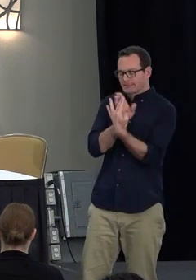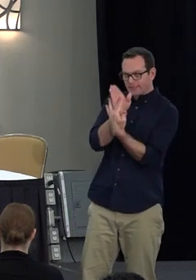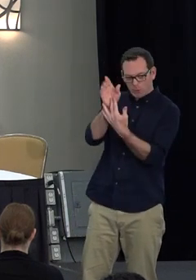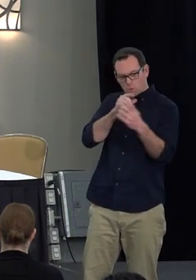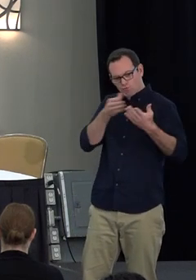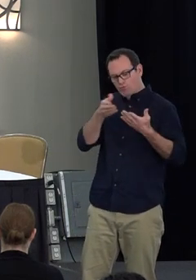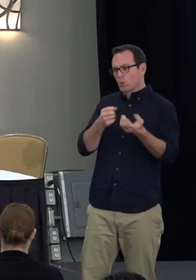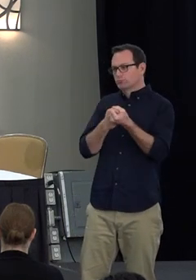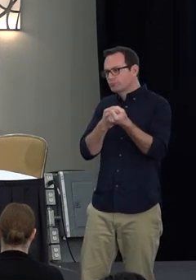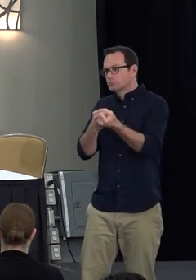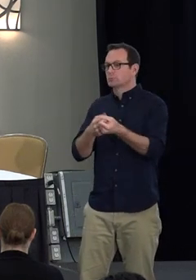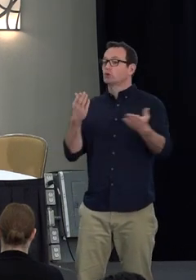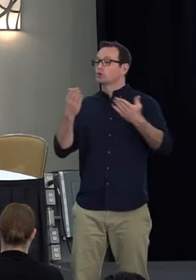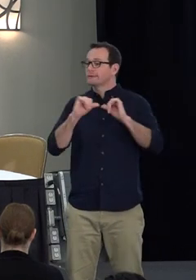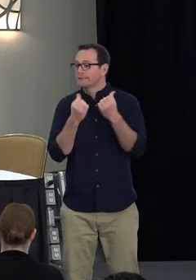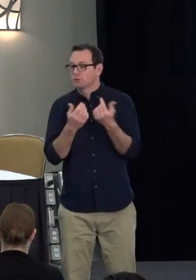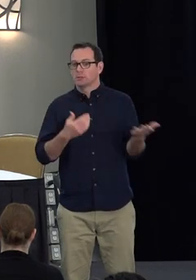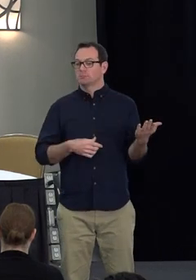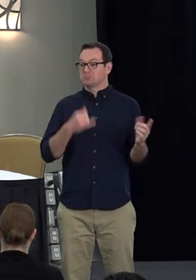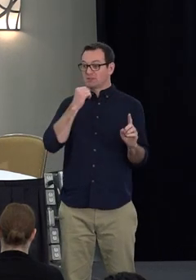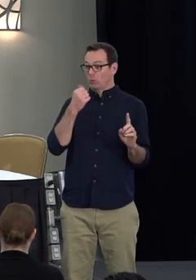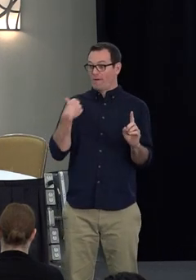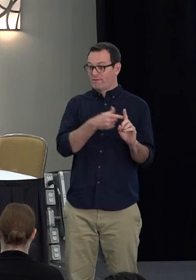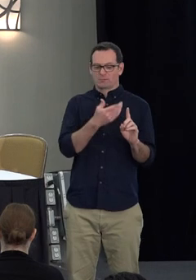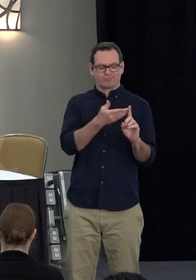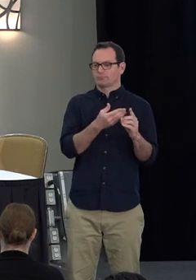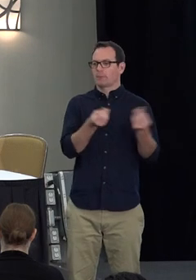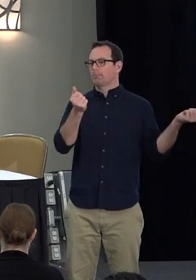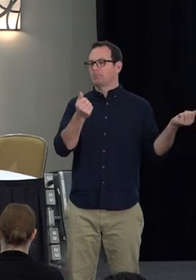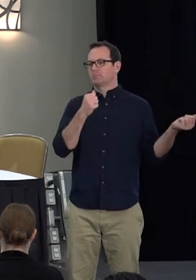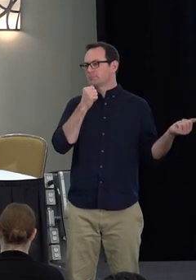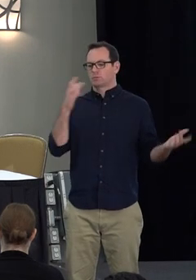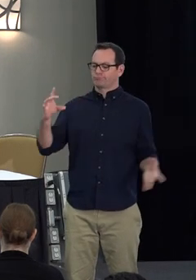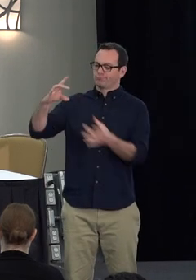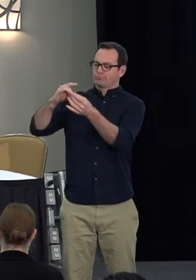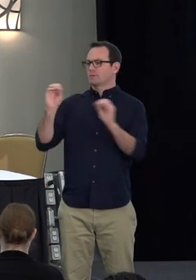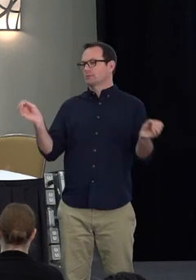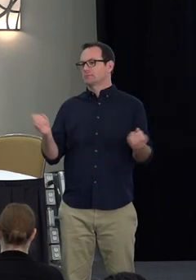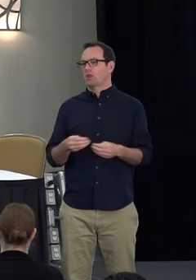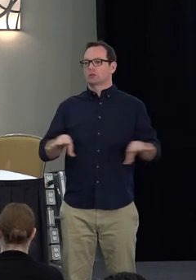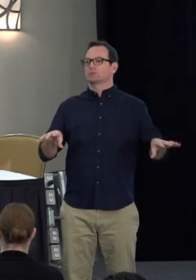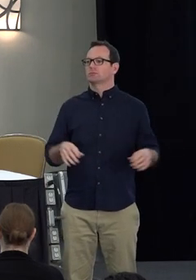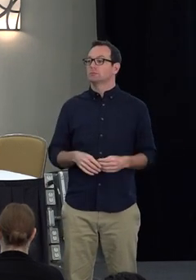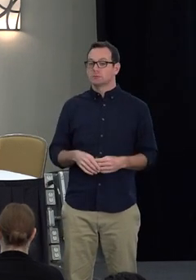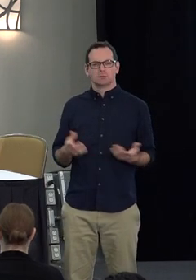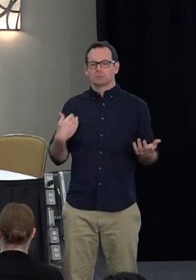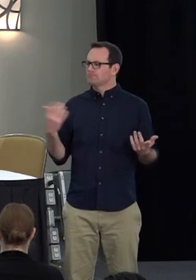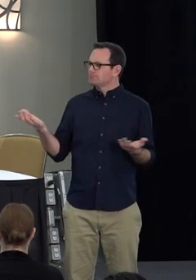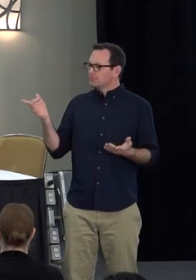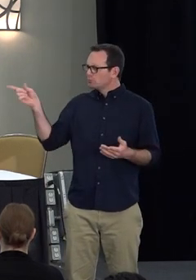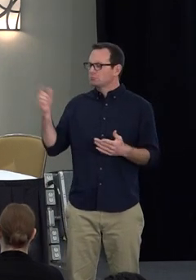process, they probably would never get through the door. So is there some advice that you can give to service providers or